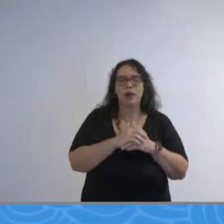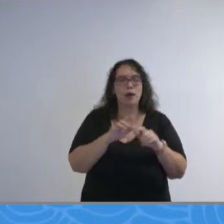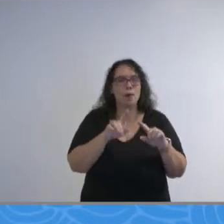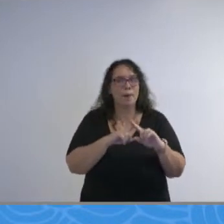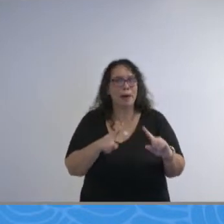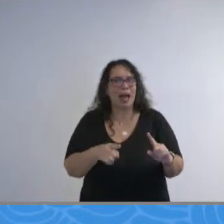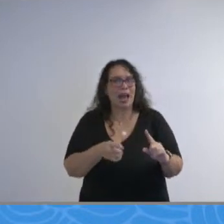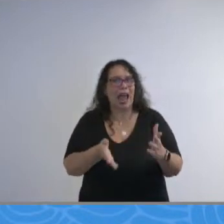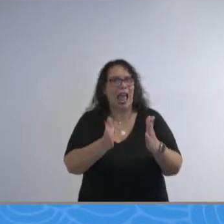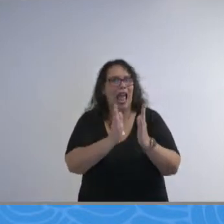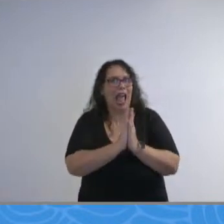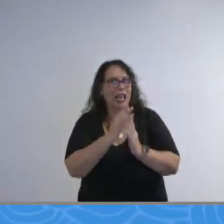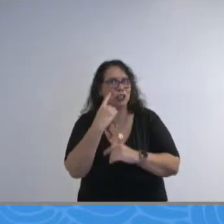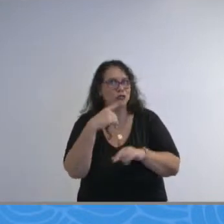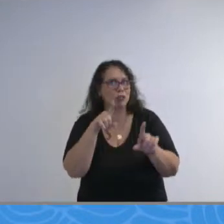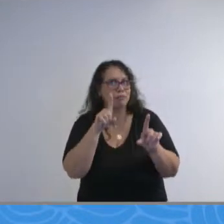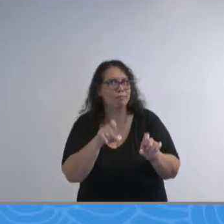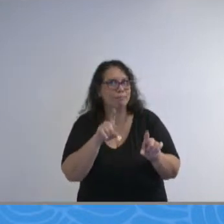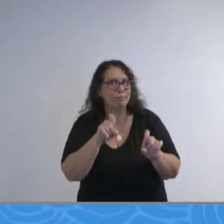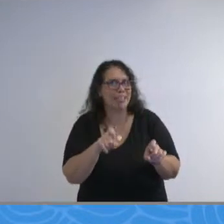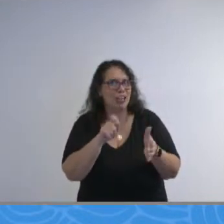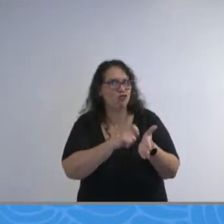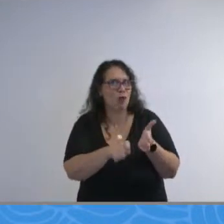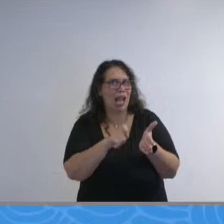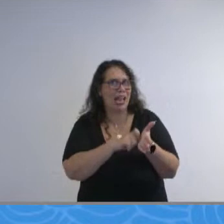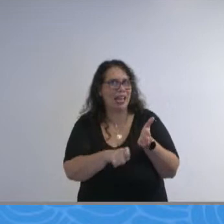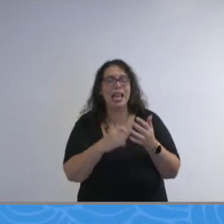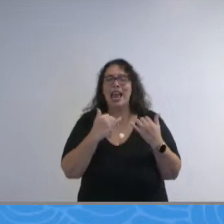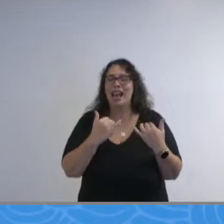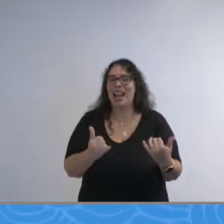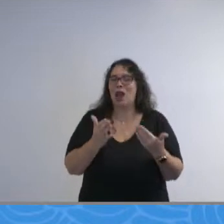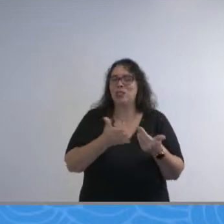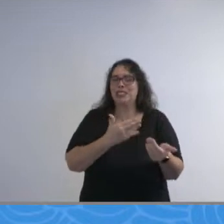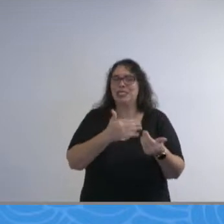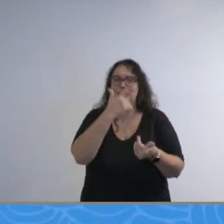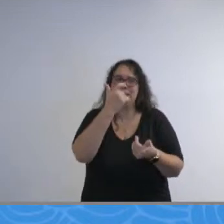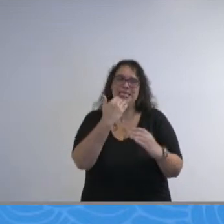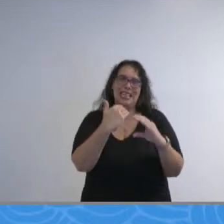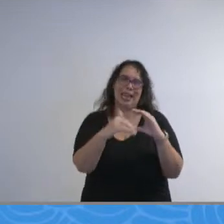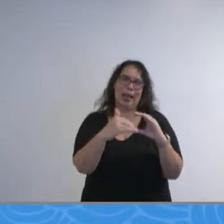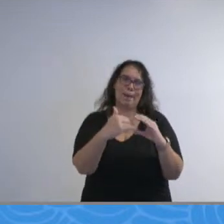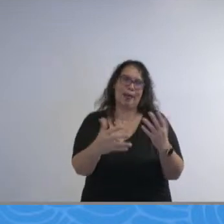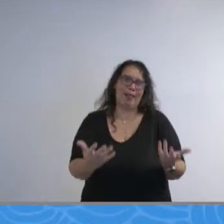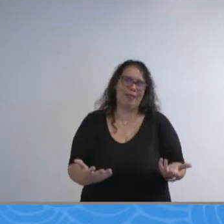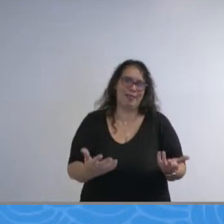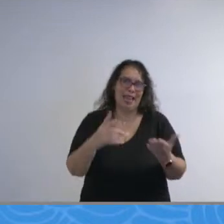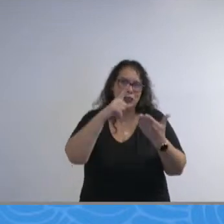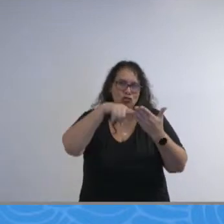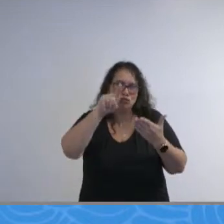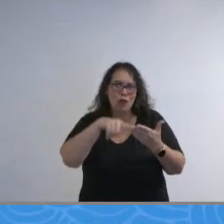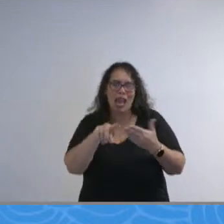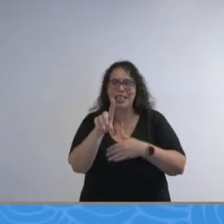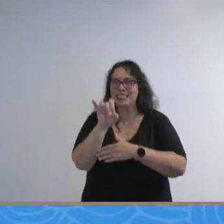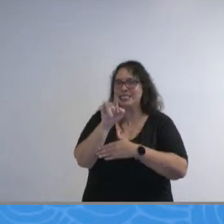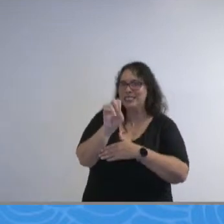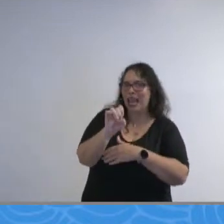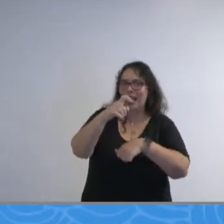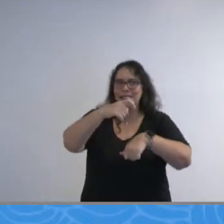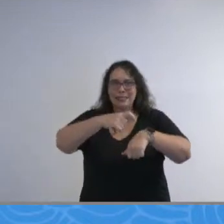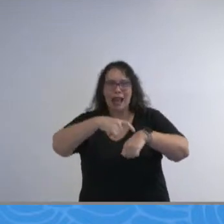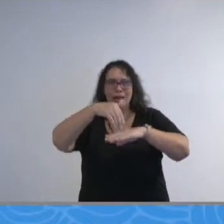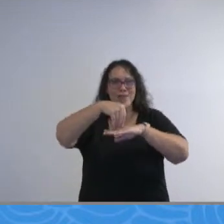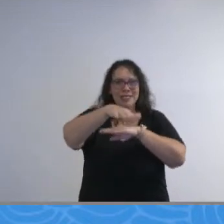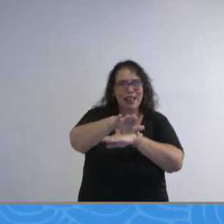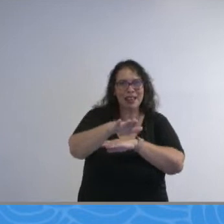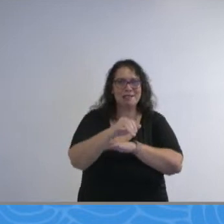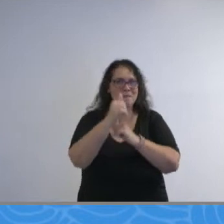your request in writing. Nowadays, it's a little bit easier because we have email and it tracks the date that you sent it,